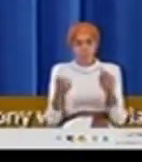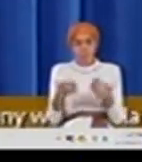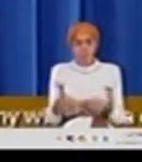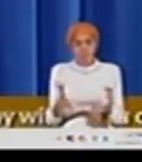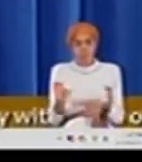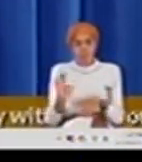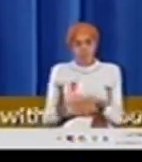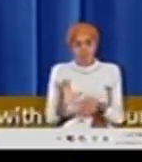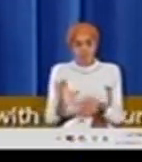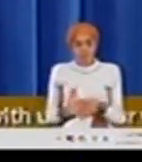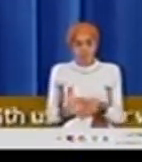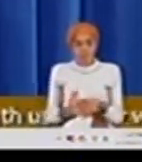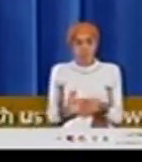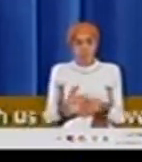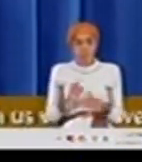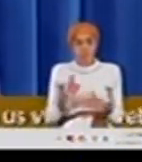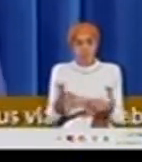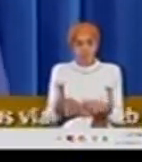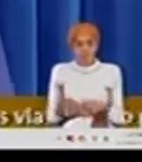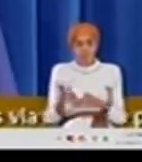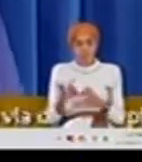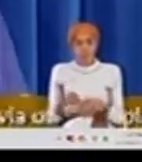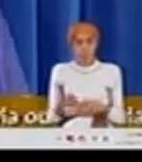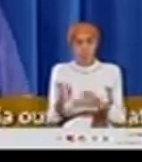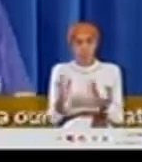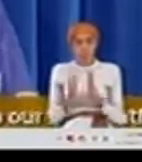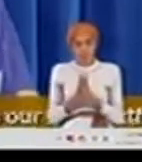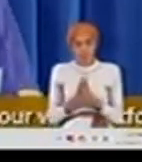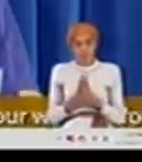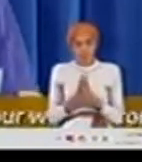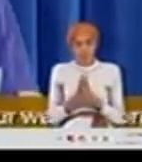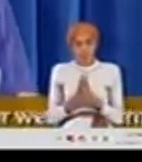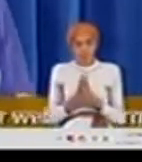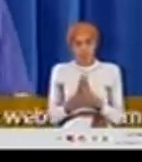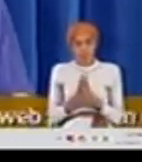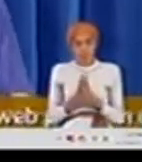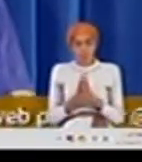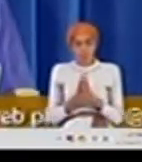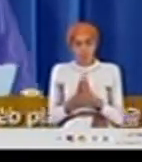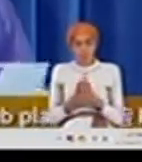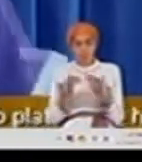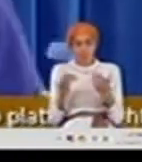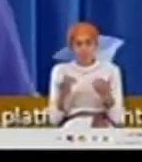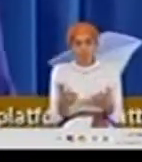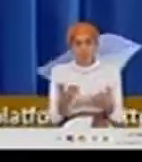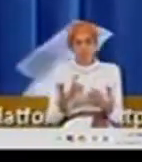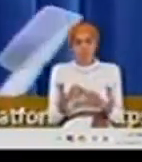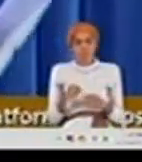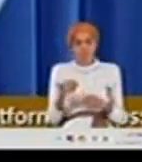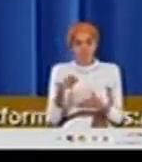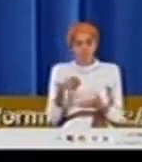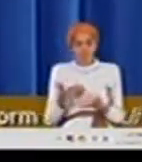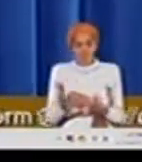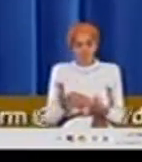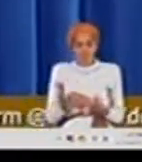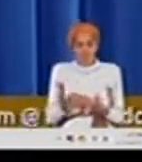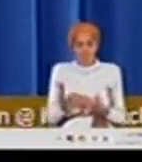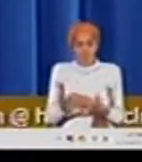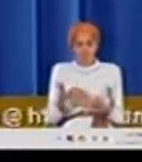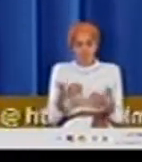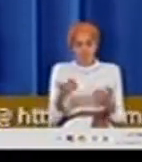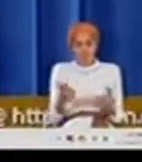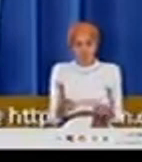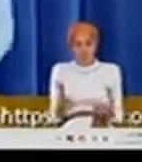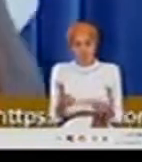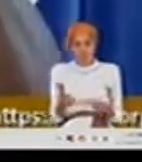then the my need that I was uncapable of raising like this today you can see I'm raising it and the mentor disorder I Believe